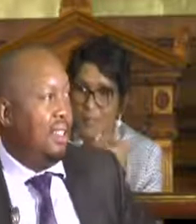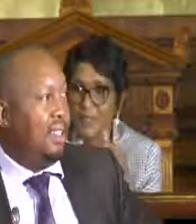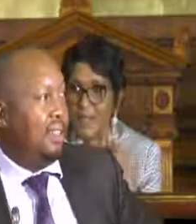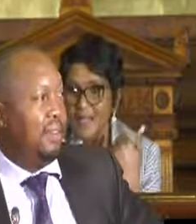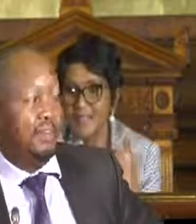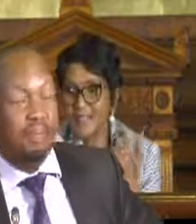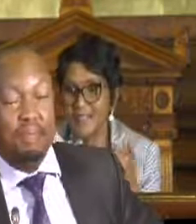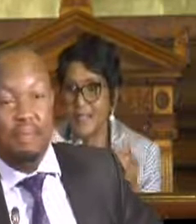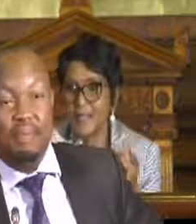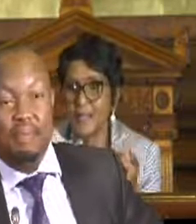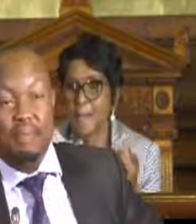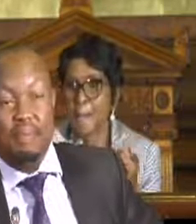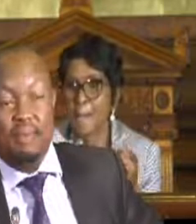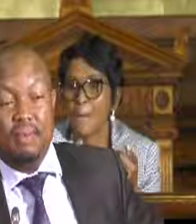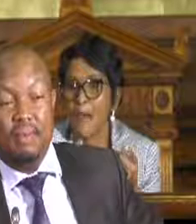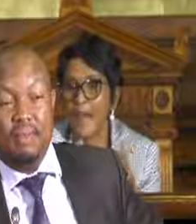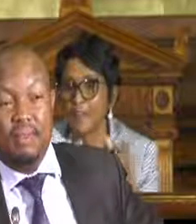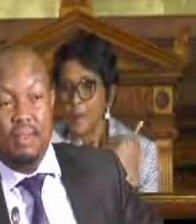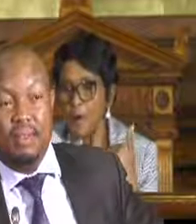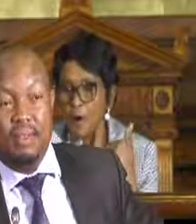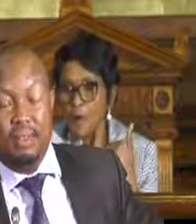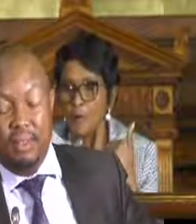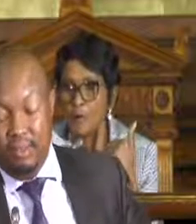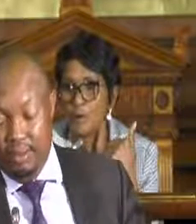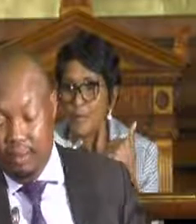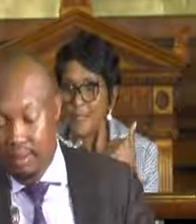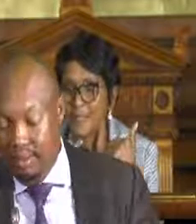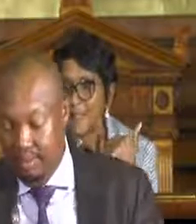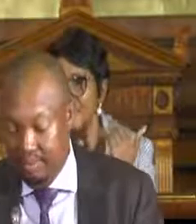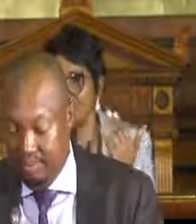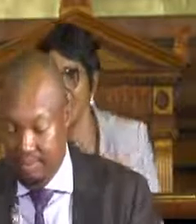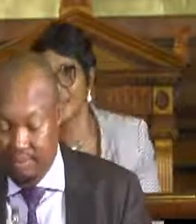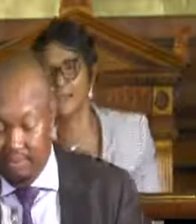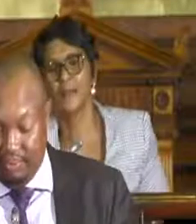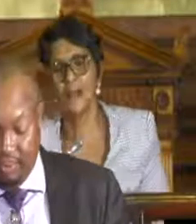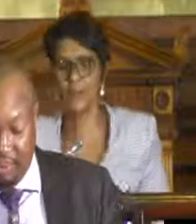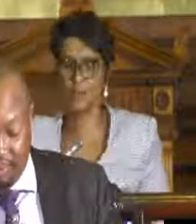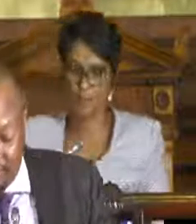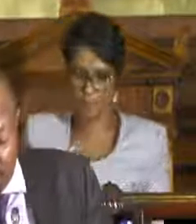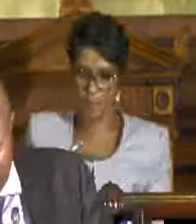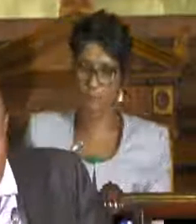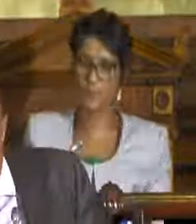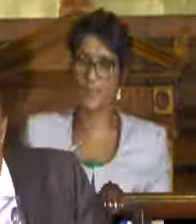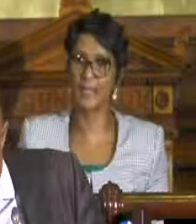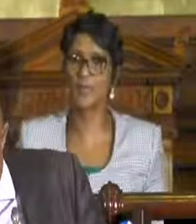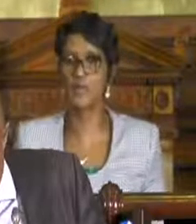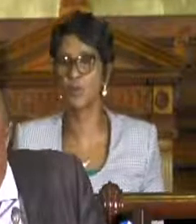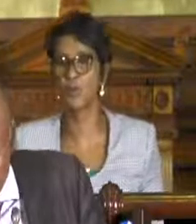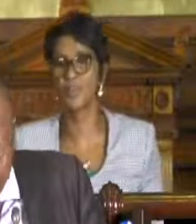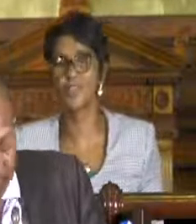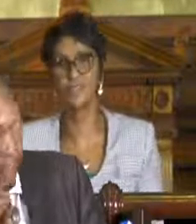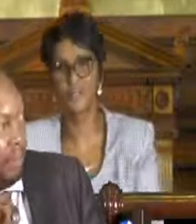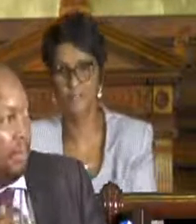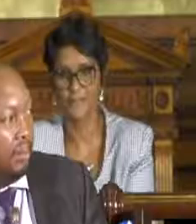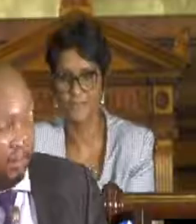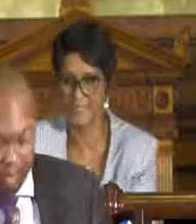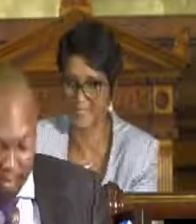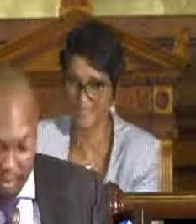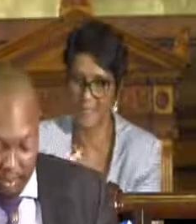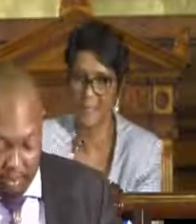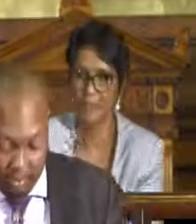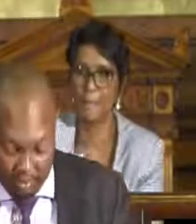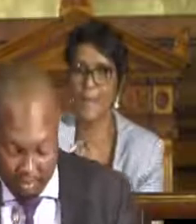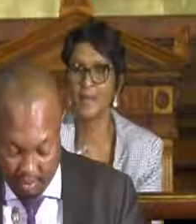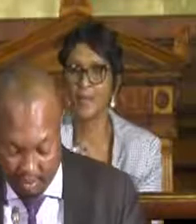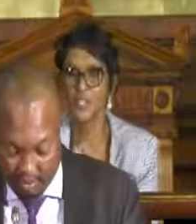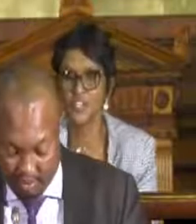as the speaker sitting here, I know that, and in fact, I don't even want to get to the events of that